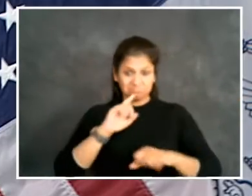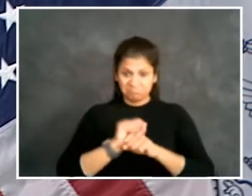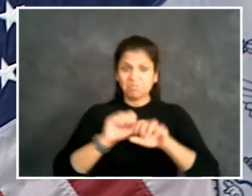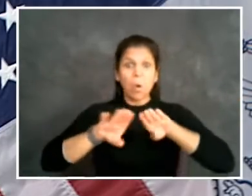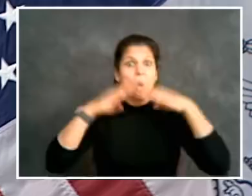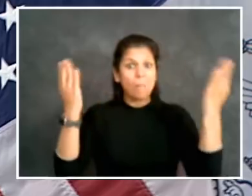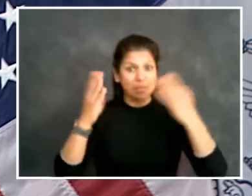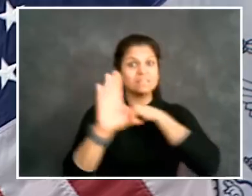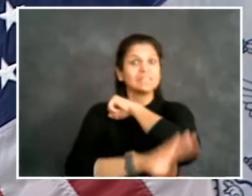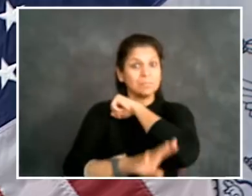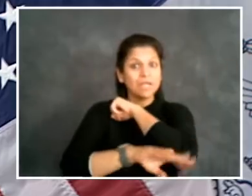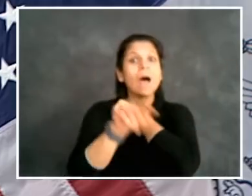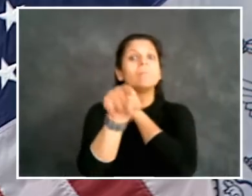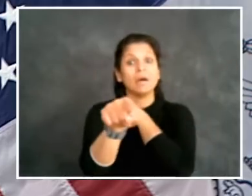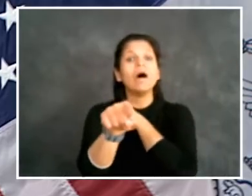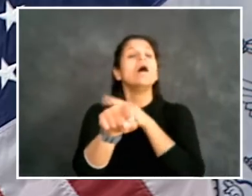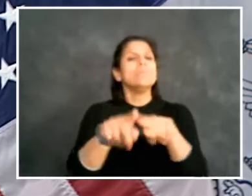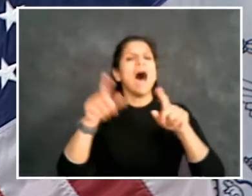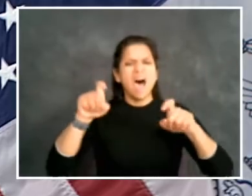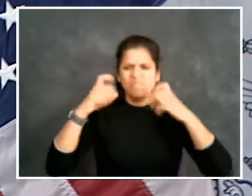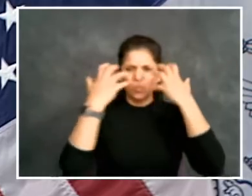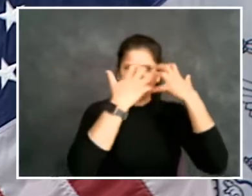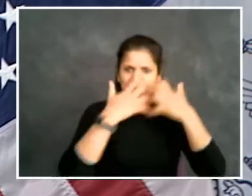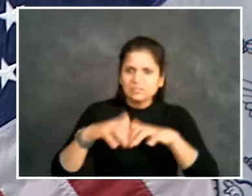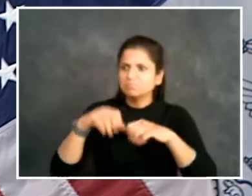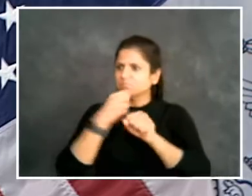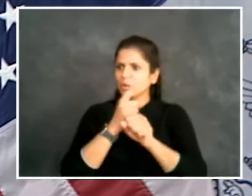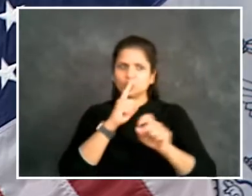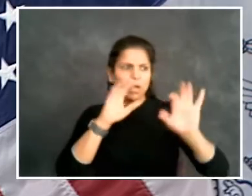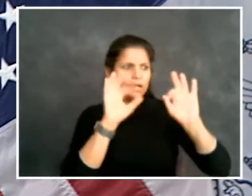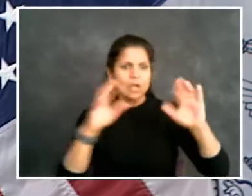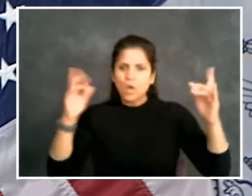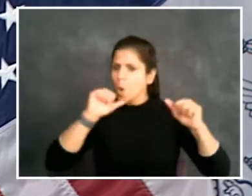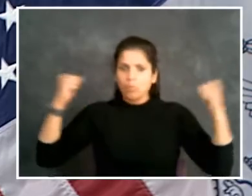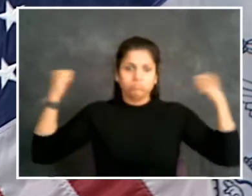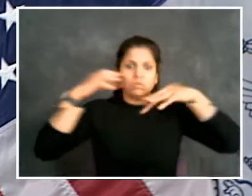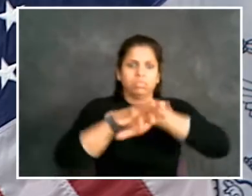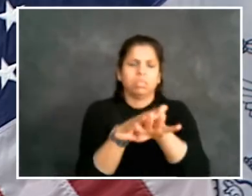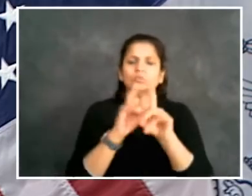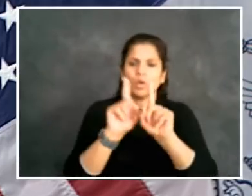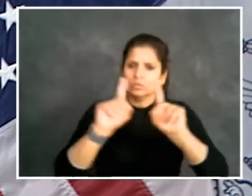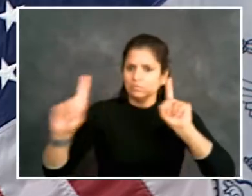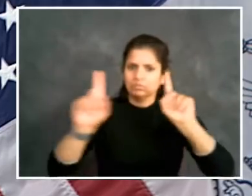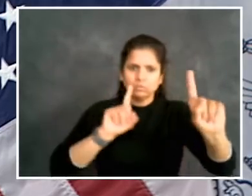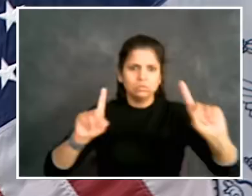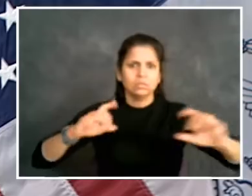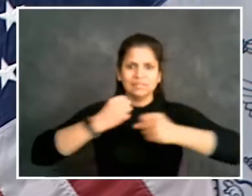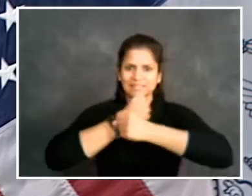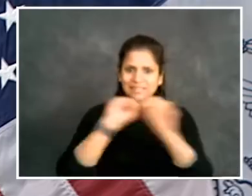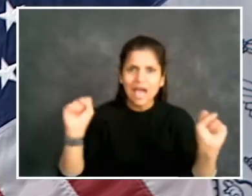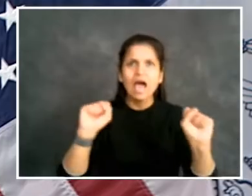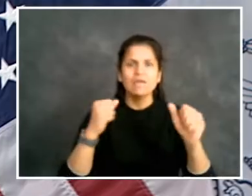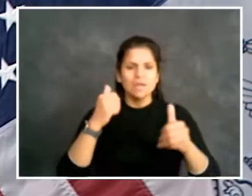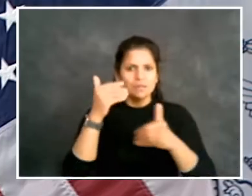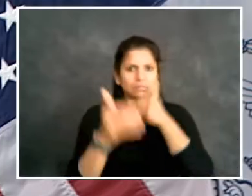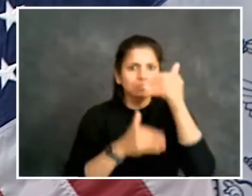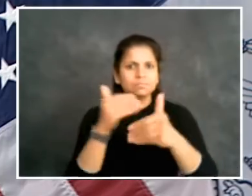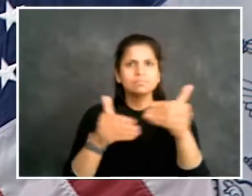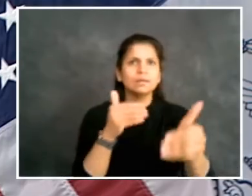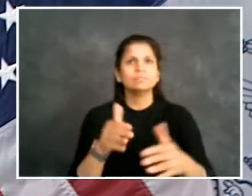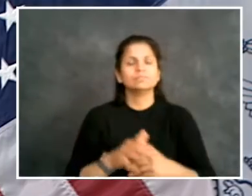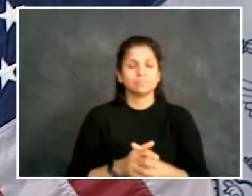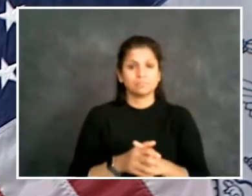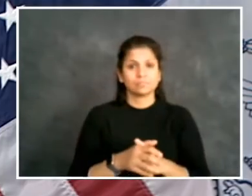always the possibility of real innovations, either new information that tells us how to better fight this disease,